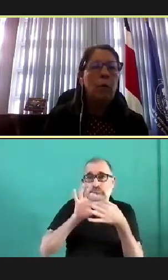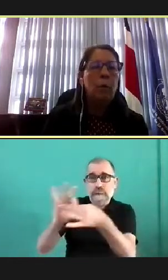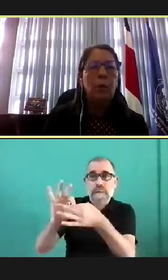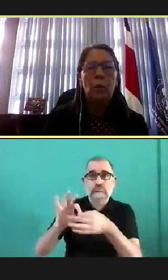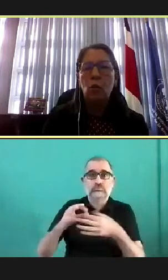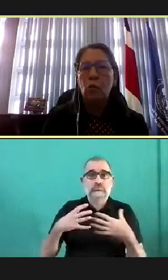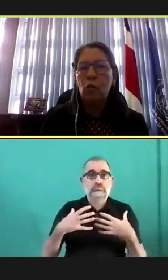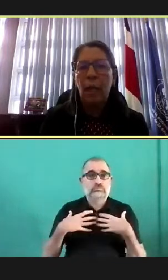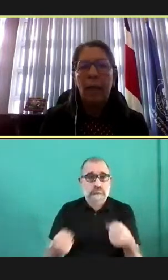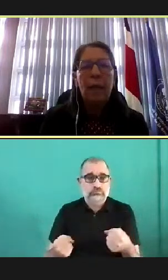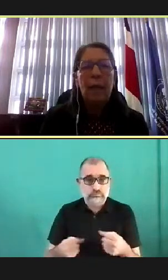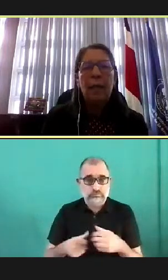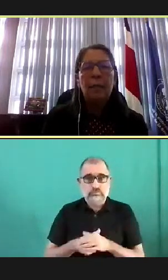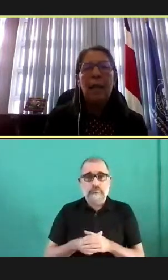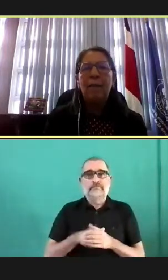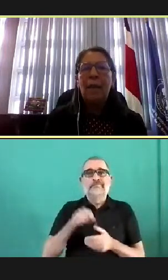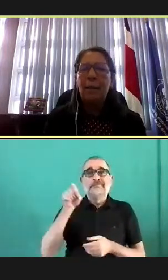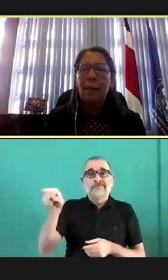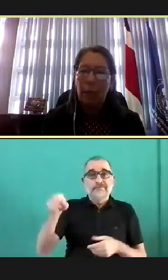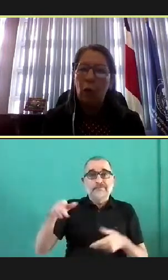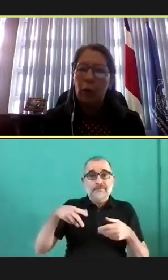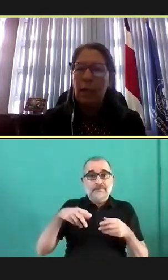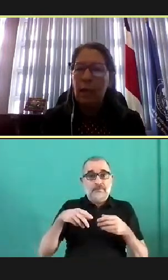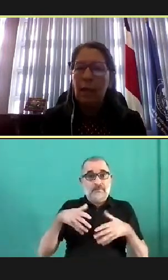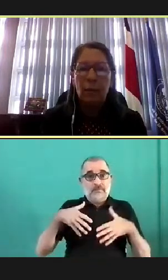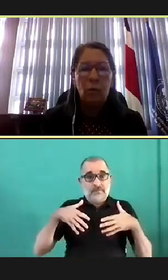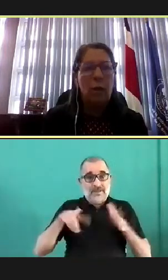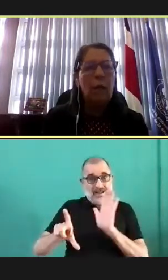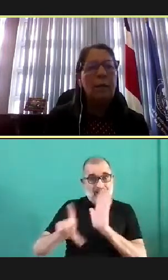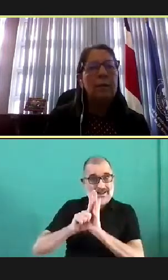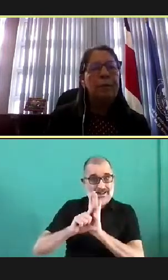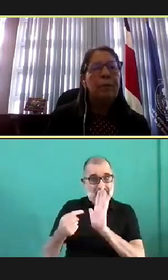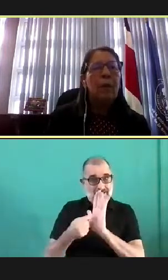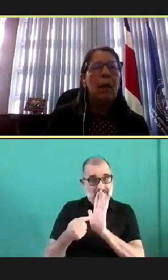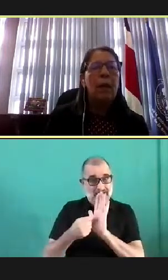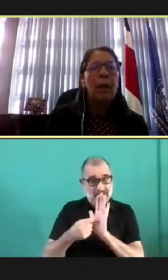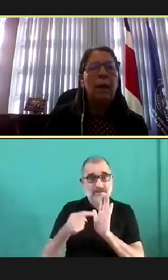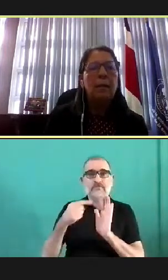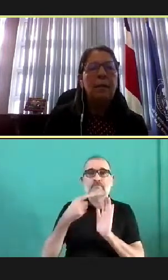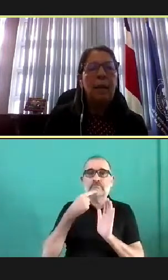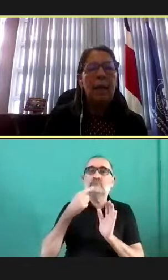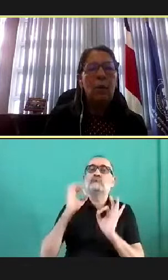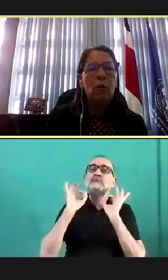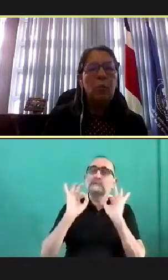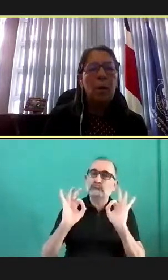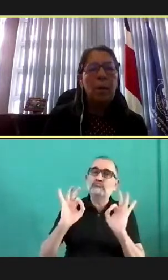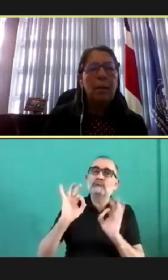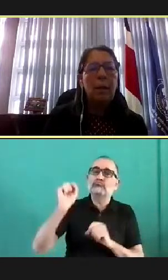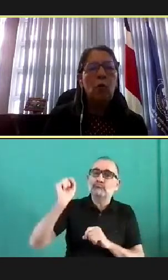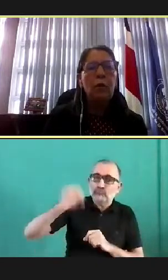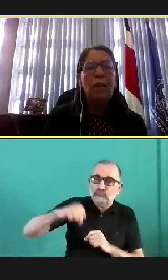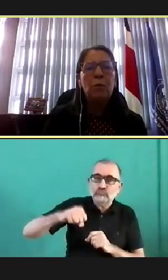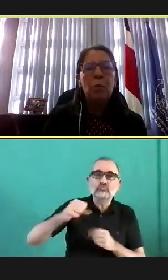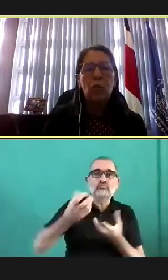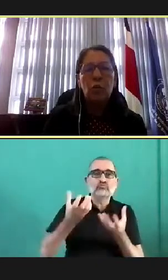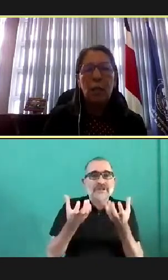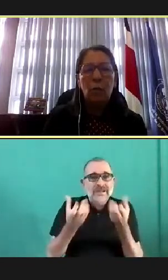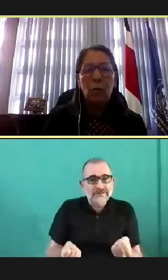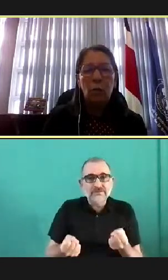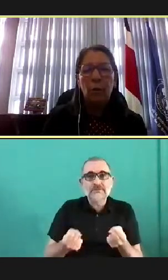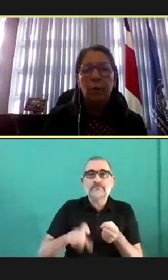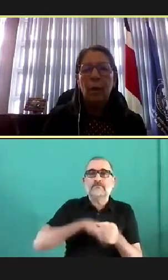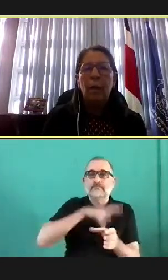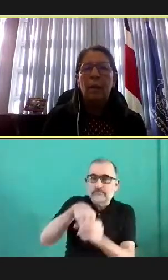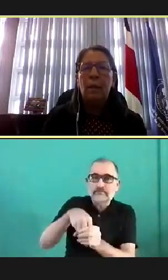and this is the authorization for the change and modification in the social